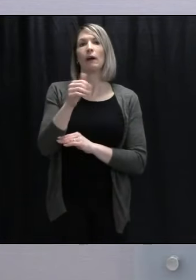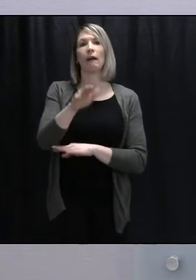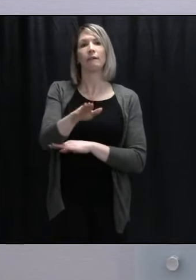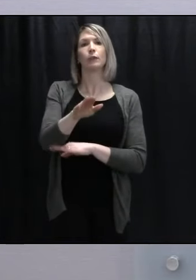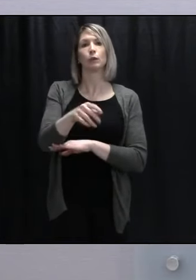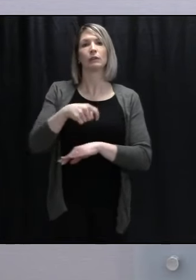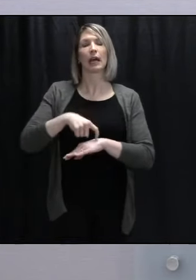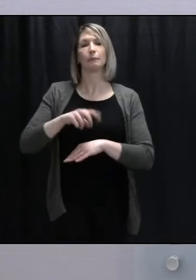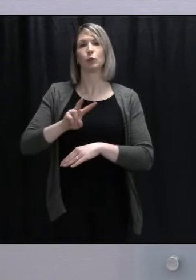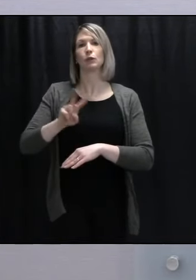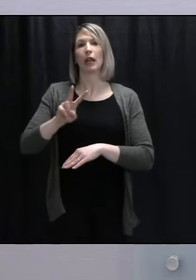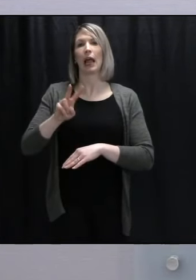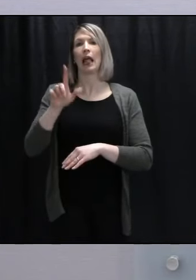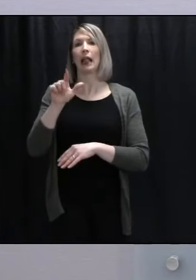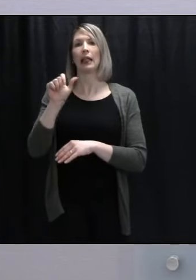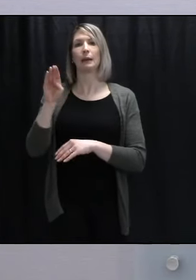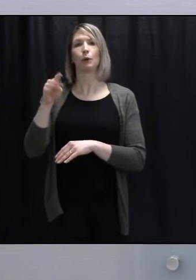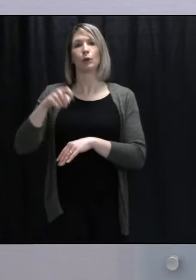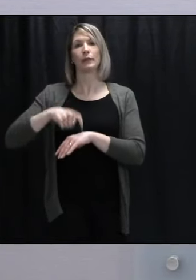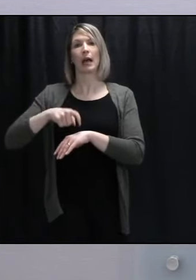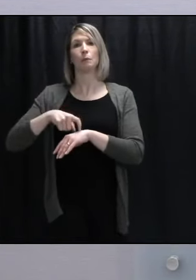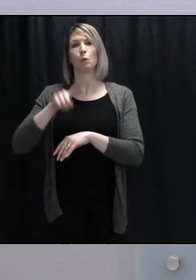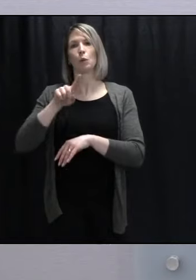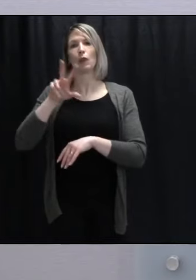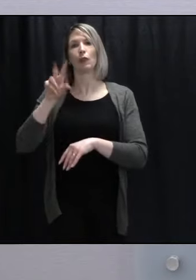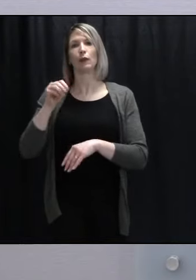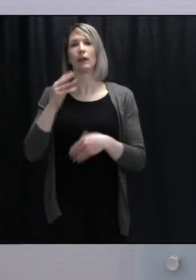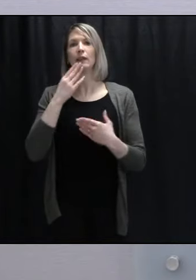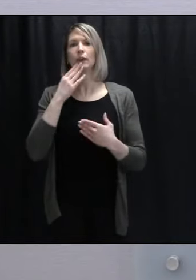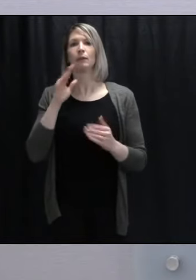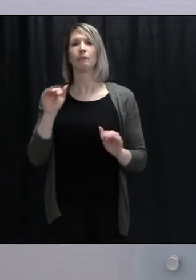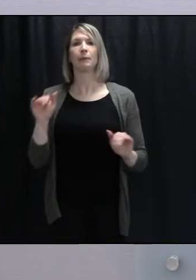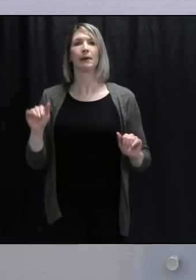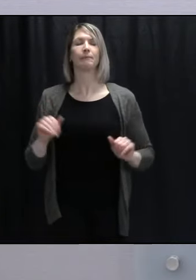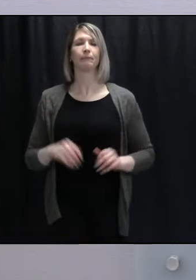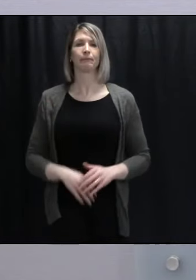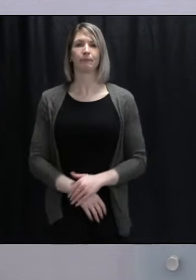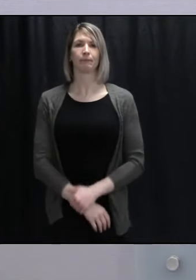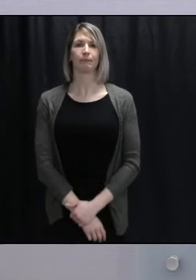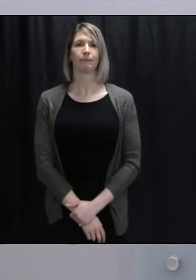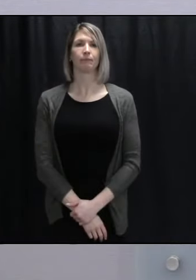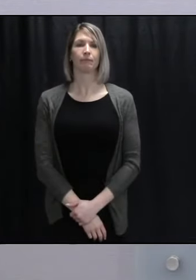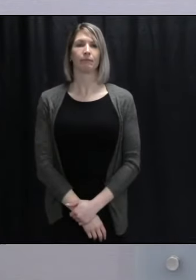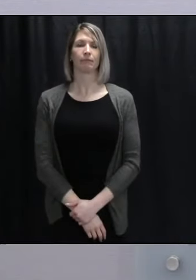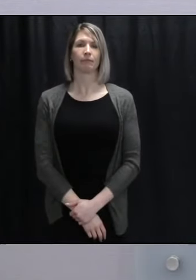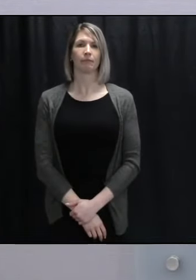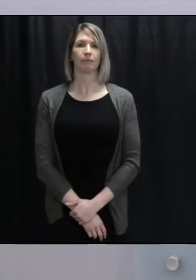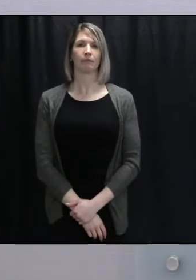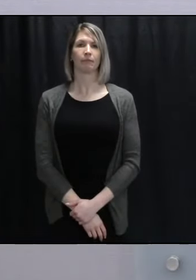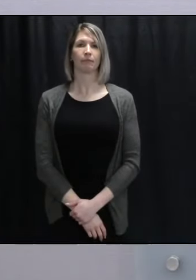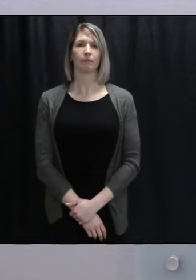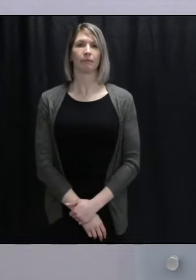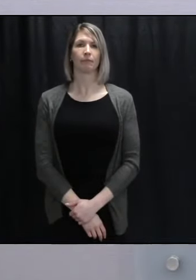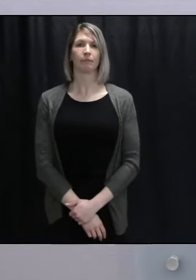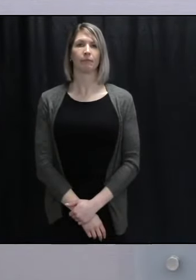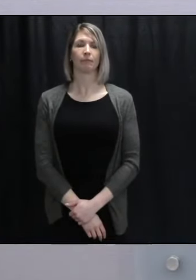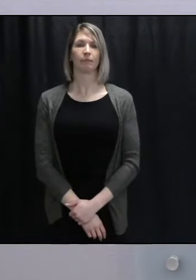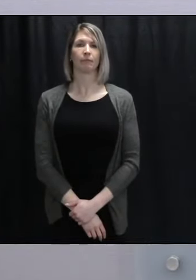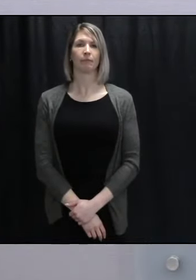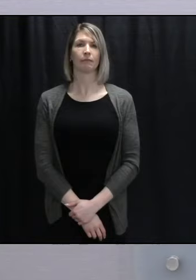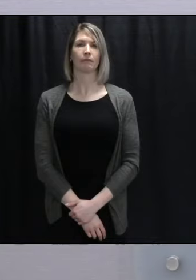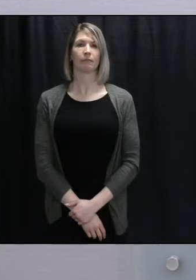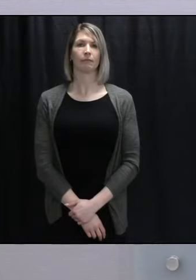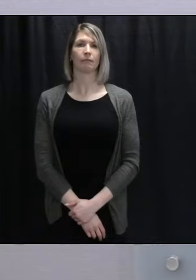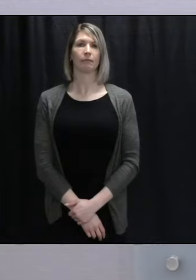time, and we'll have you all back then. Thanks. Bye-bye. Thank you. The conference has now ended. Please disconnect your lines